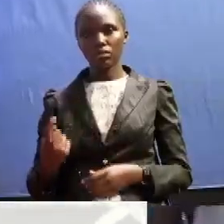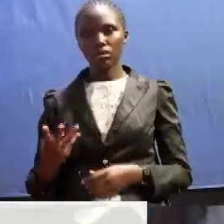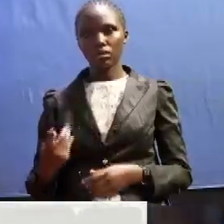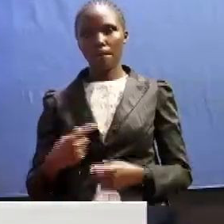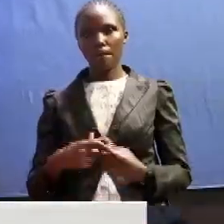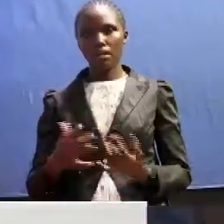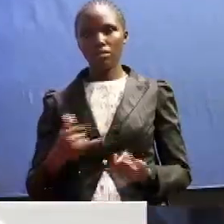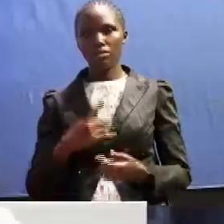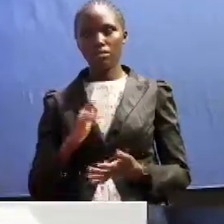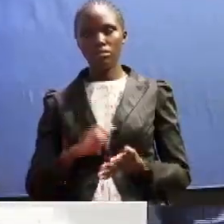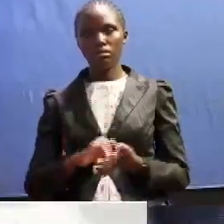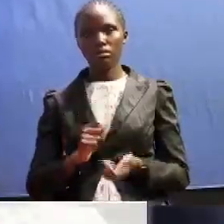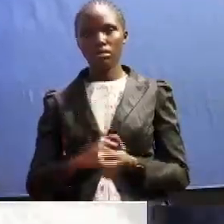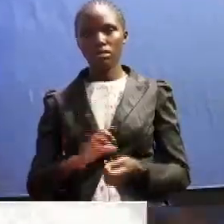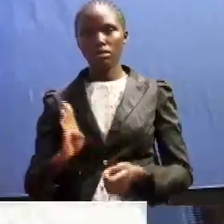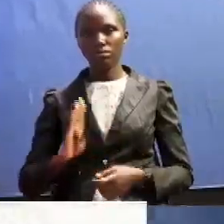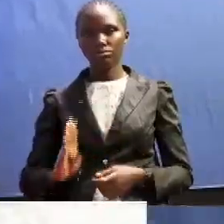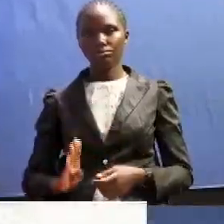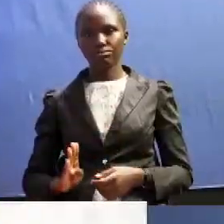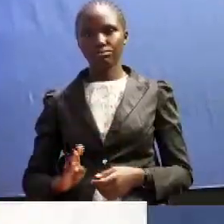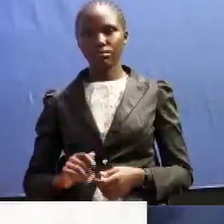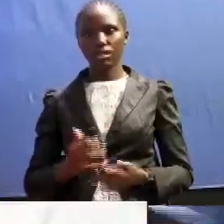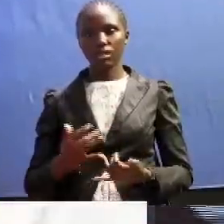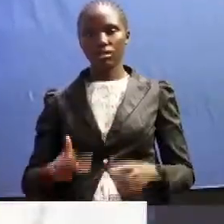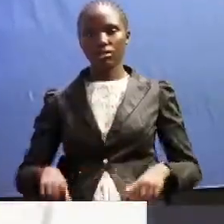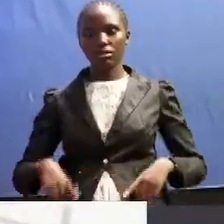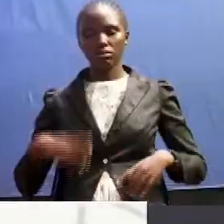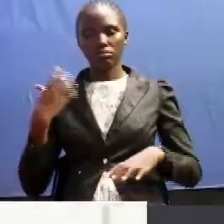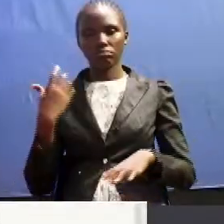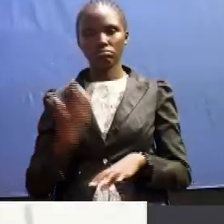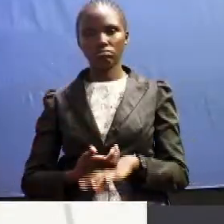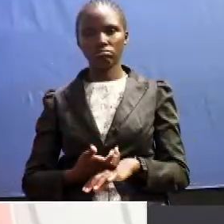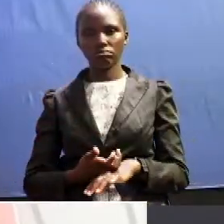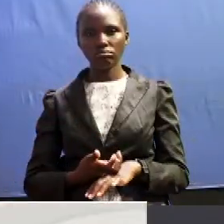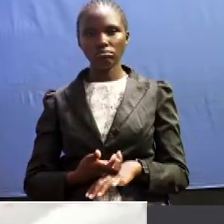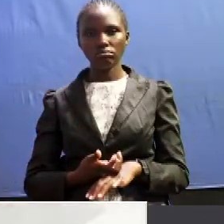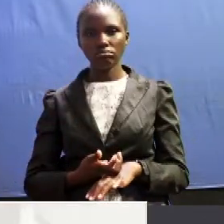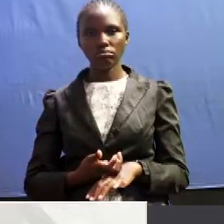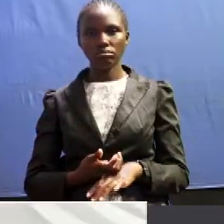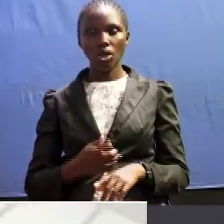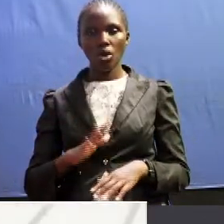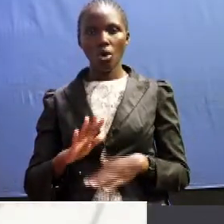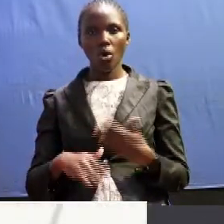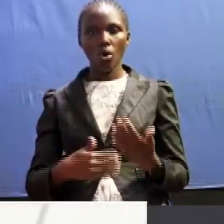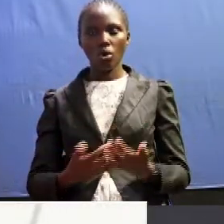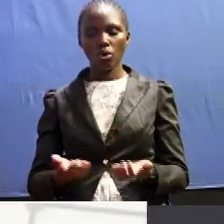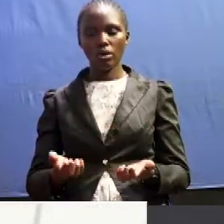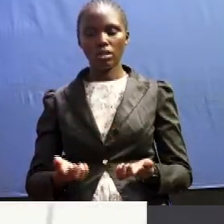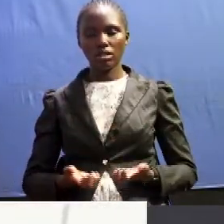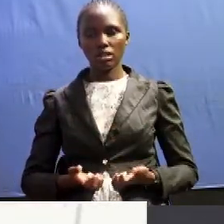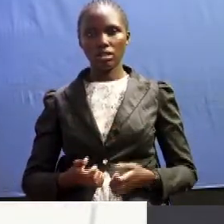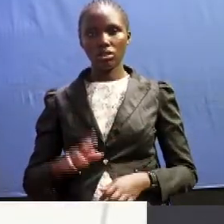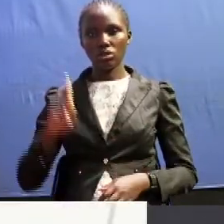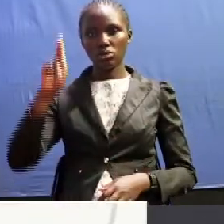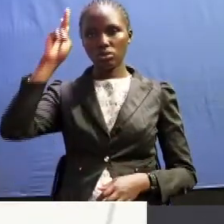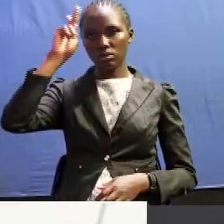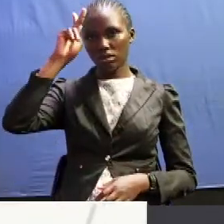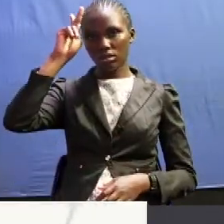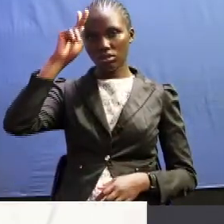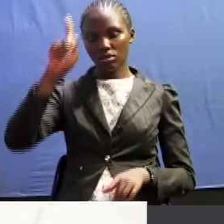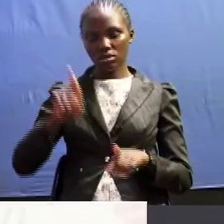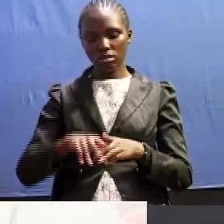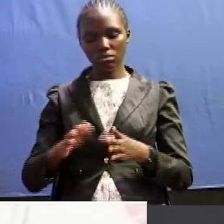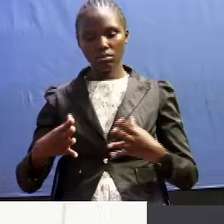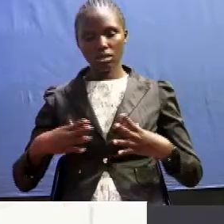of the shilling against the dollar, reflects a reduction in the cost of living. We also need to acknowledge and accept that